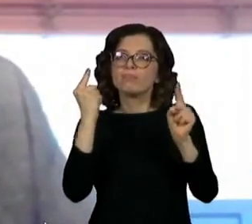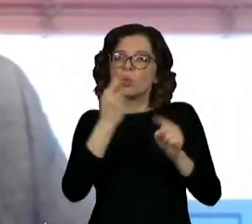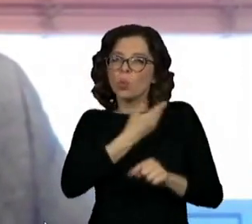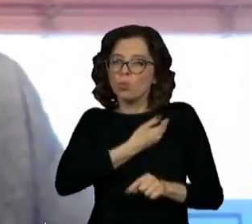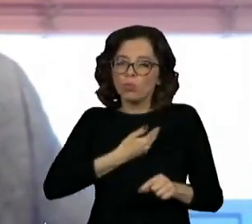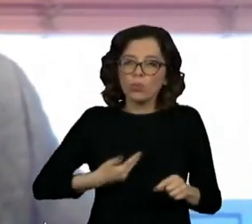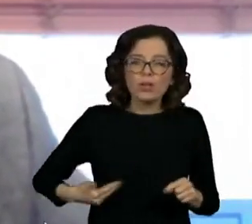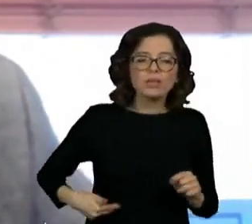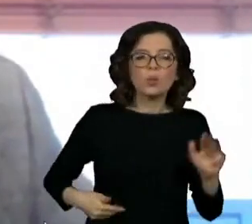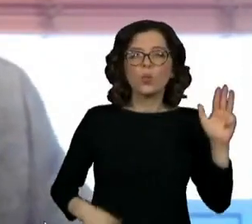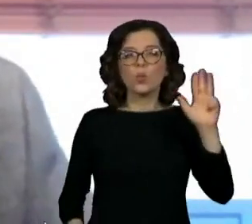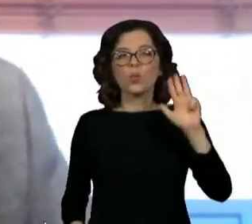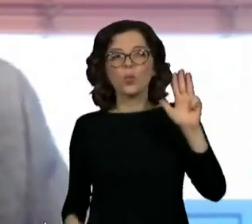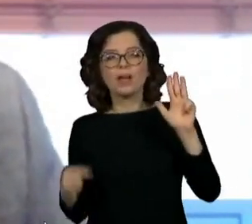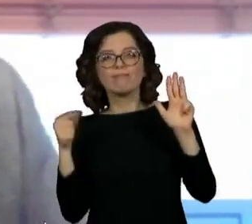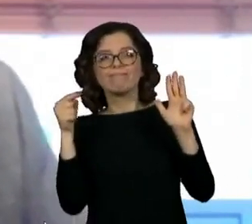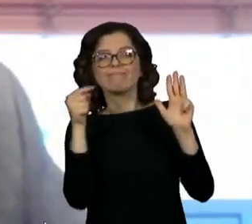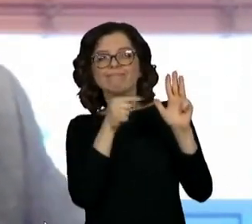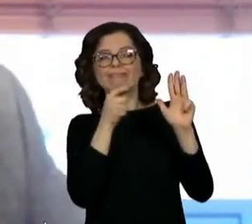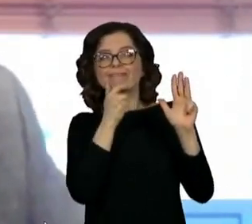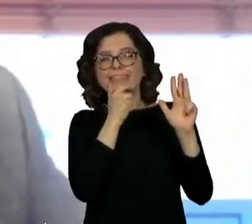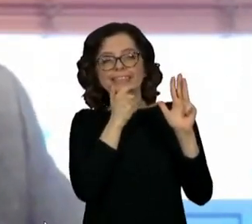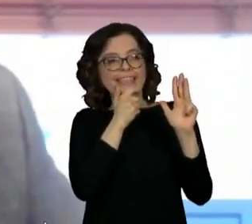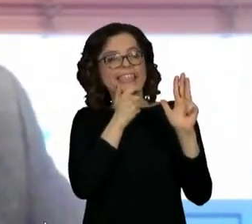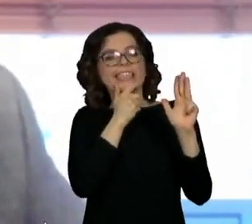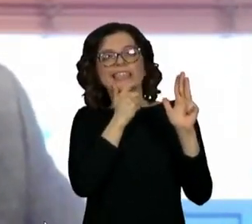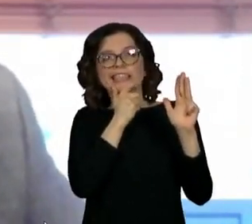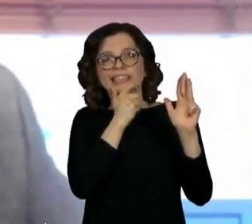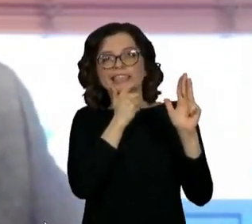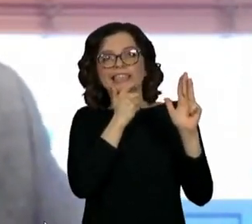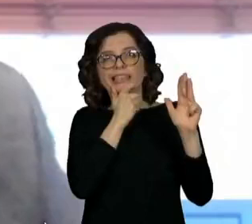that a Lula government would be